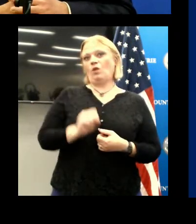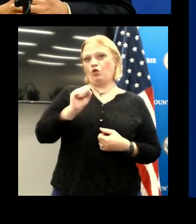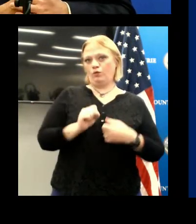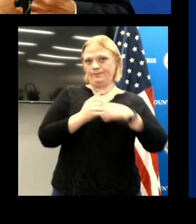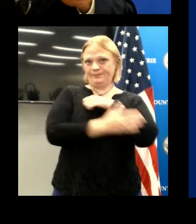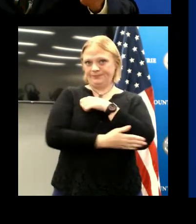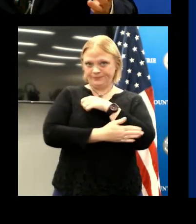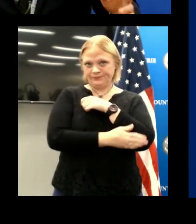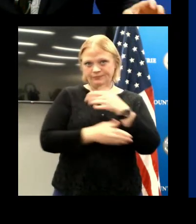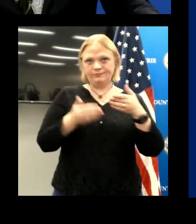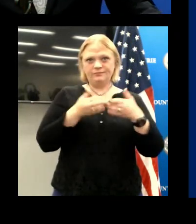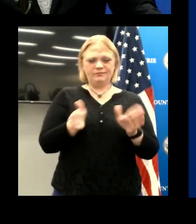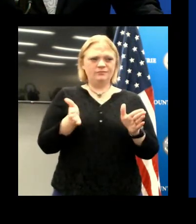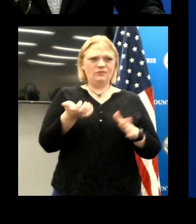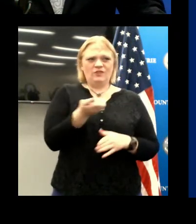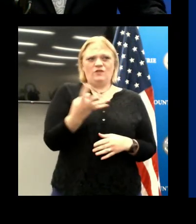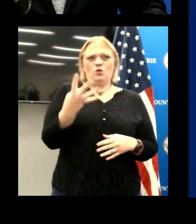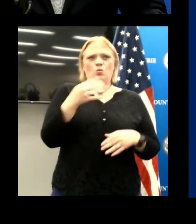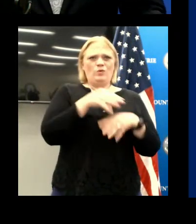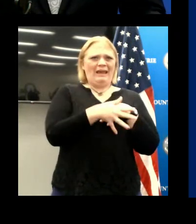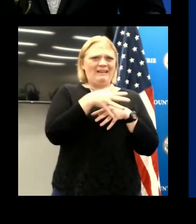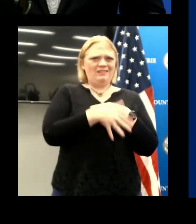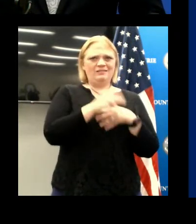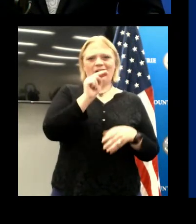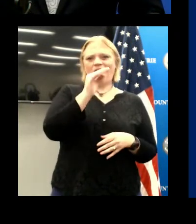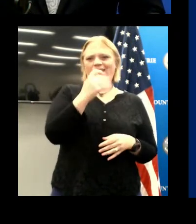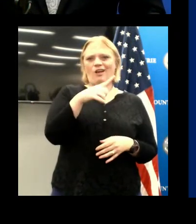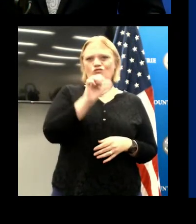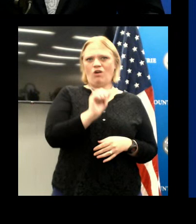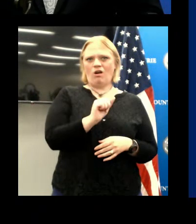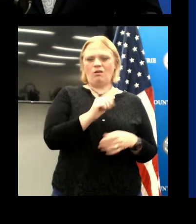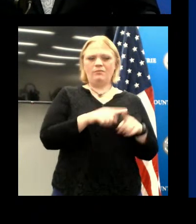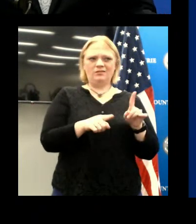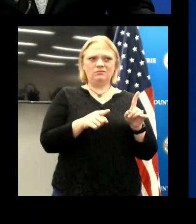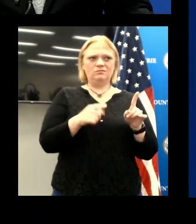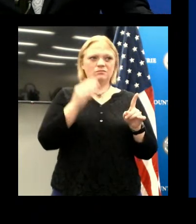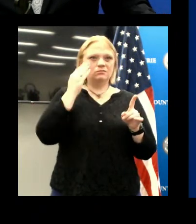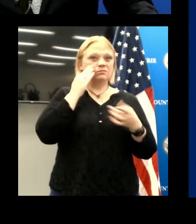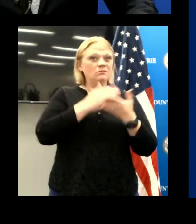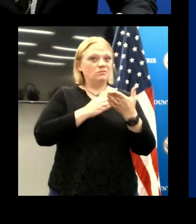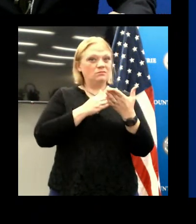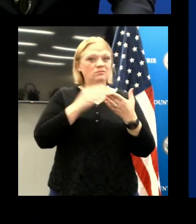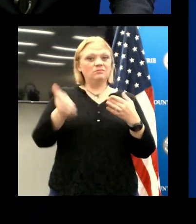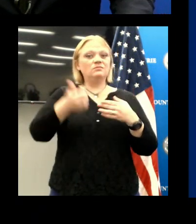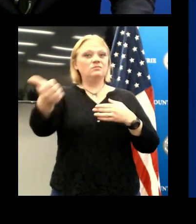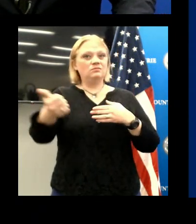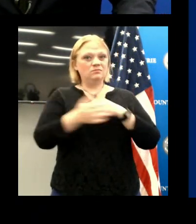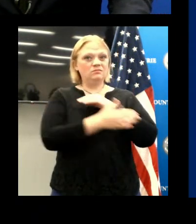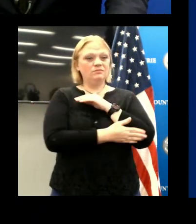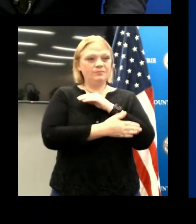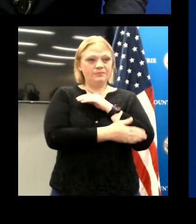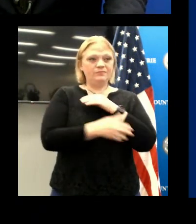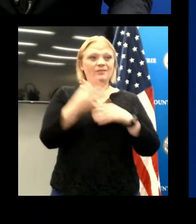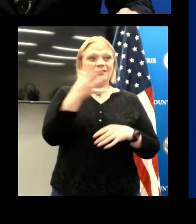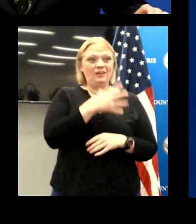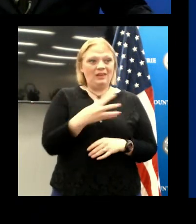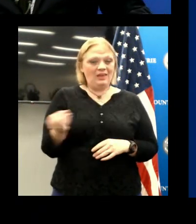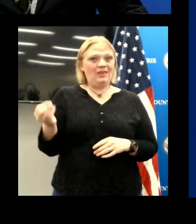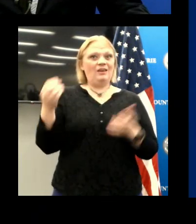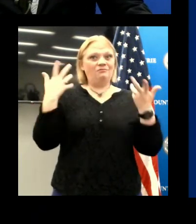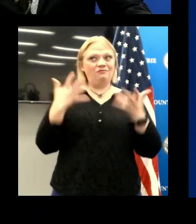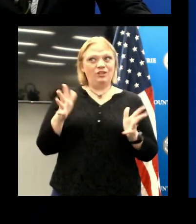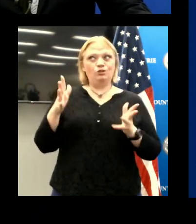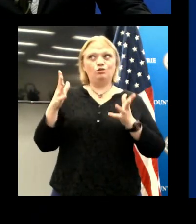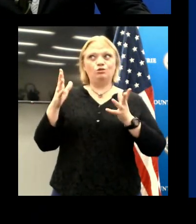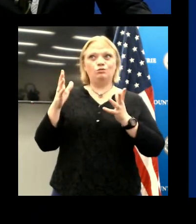counties. There's generally been a handful in Niagara County, but we know that there are some cases in the other counties. And having had conversations